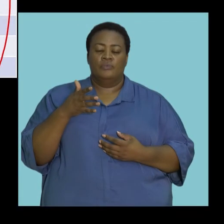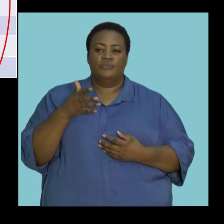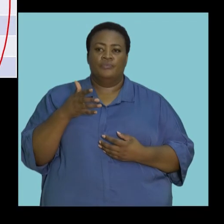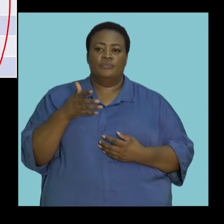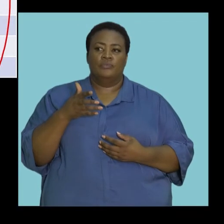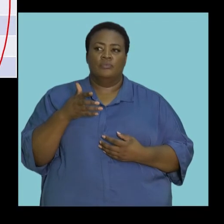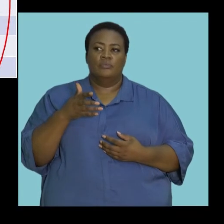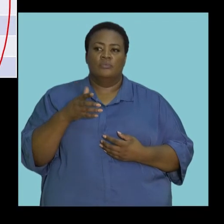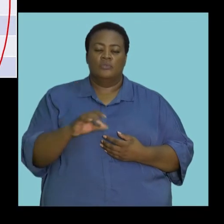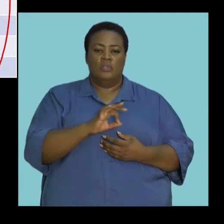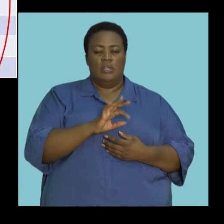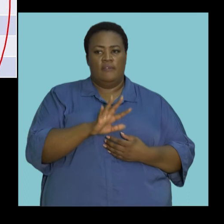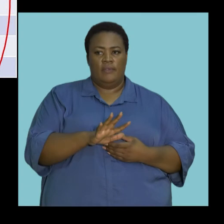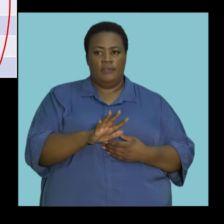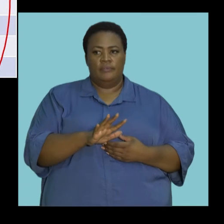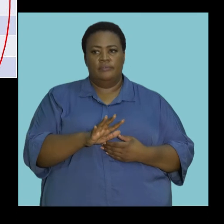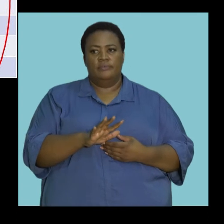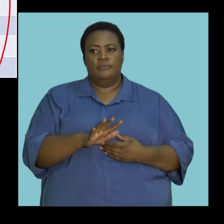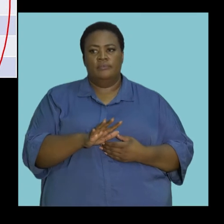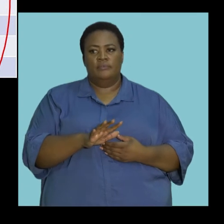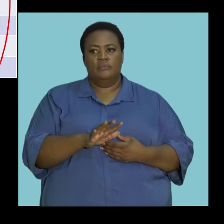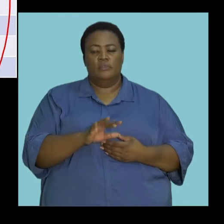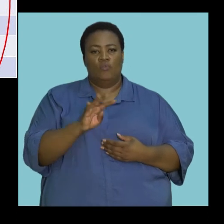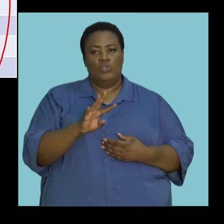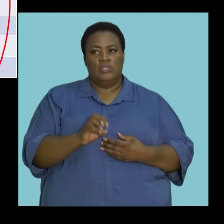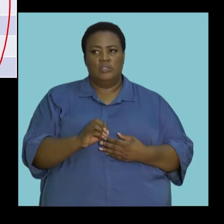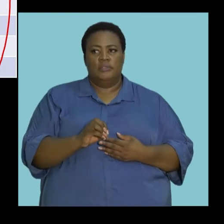I'm going to go with this being 35,